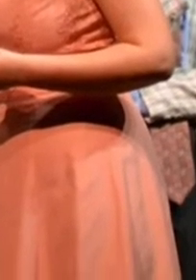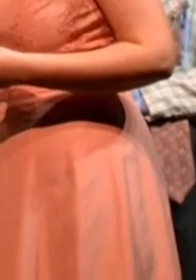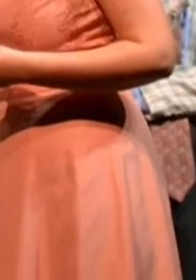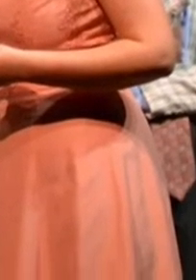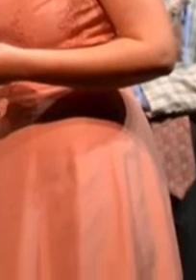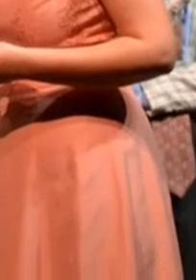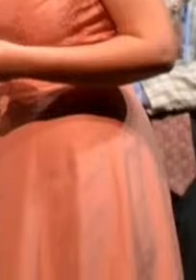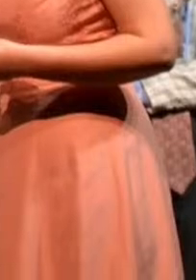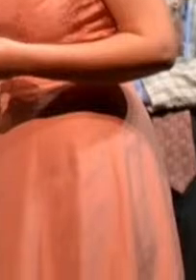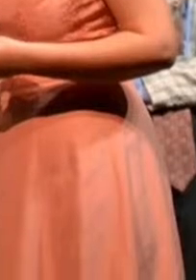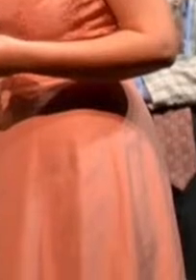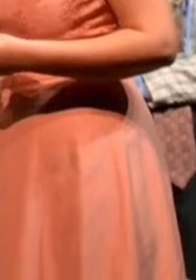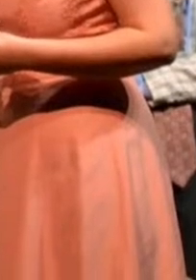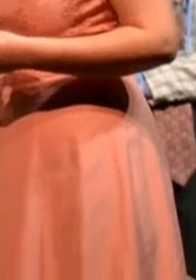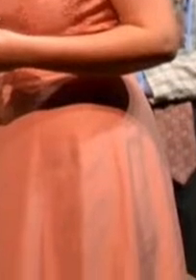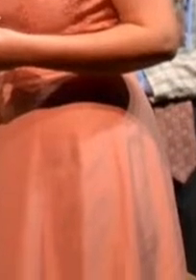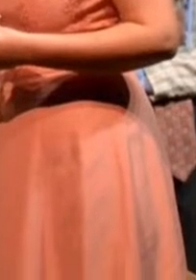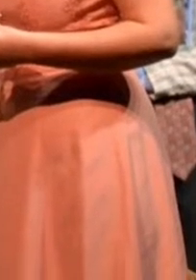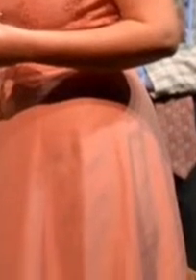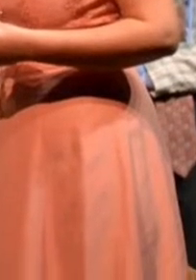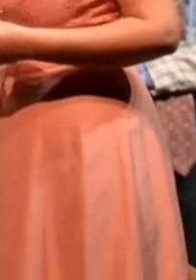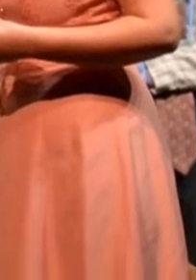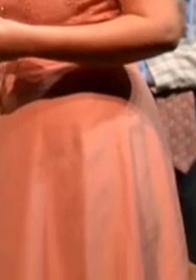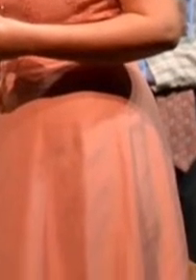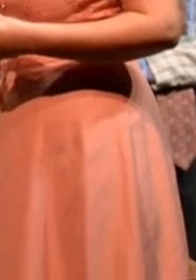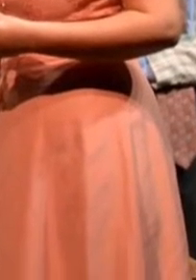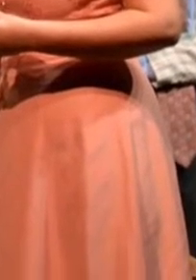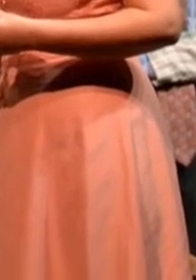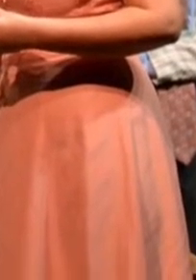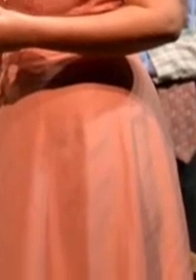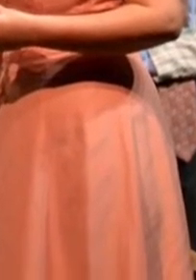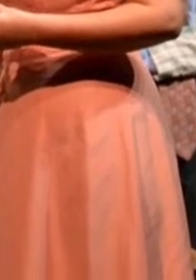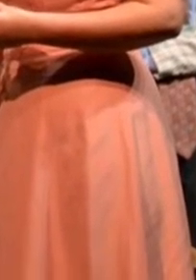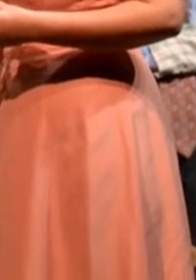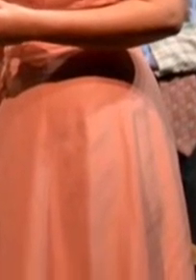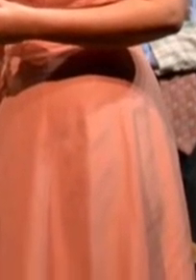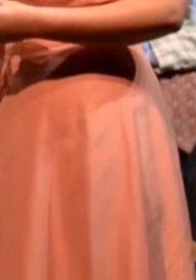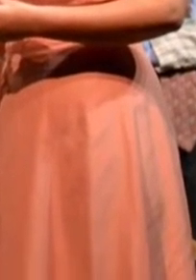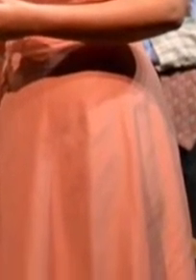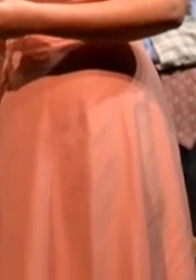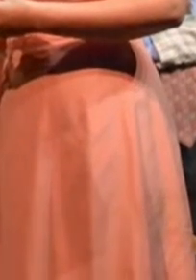Lights out at the stadium, hey,